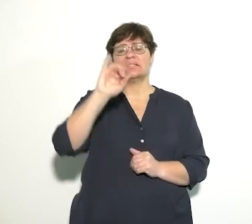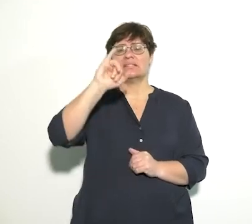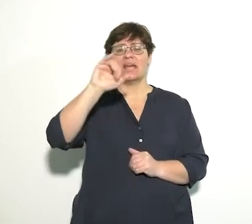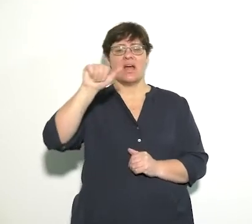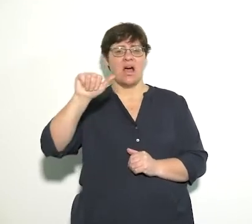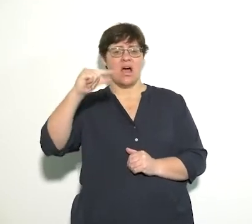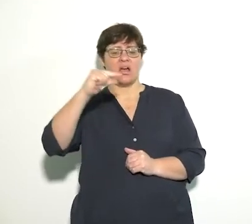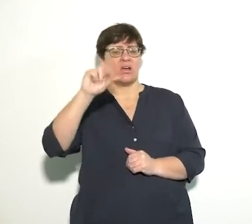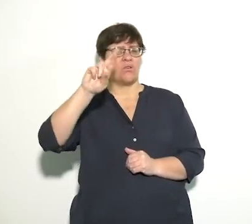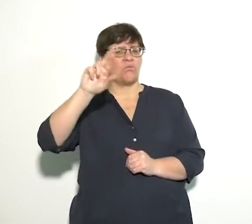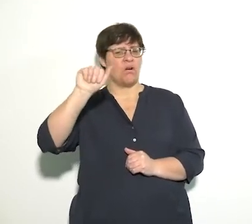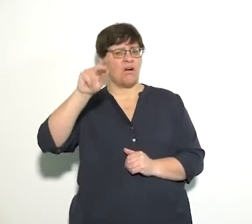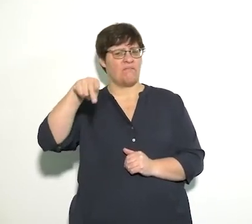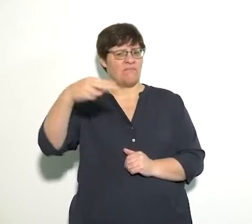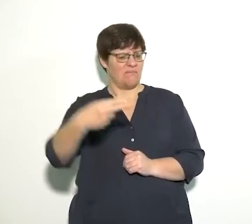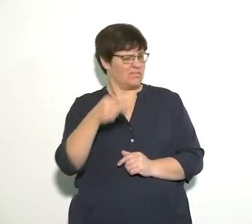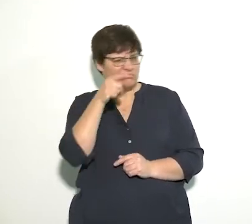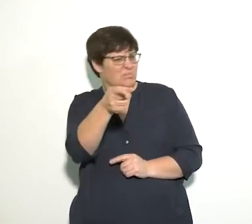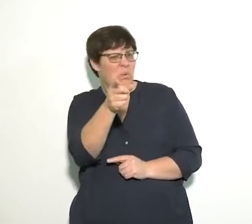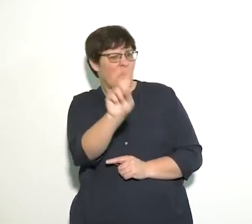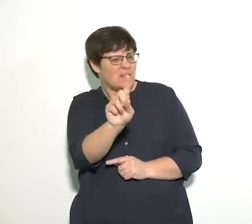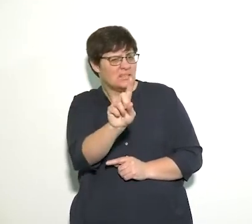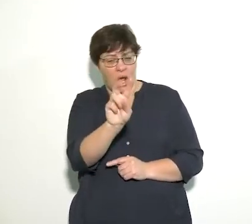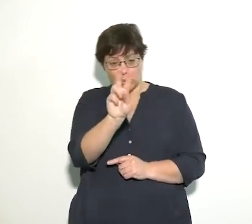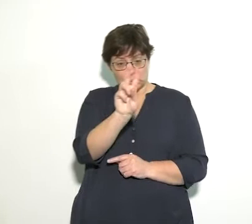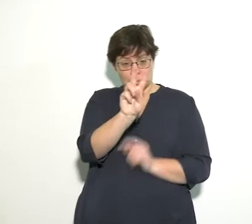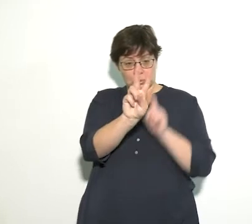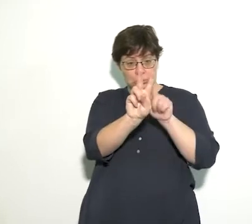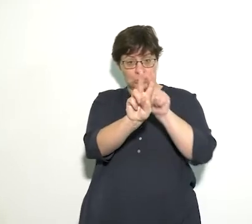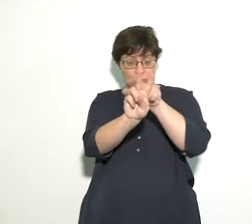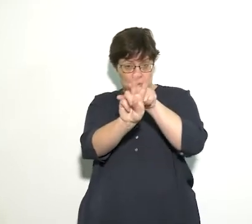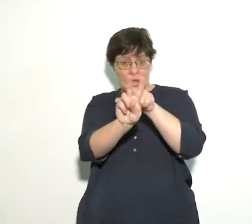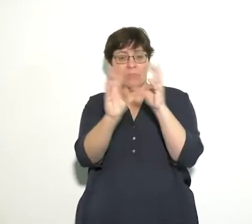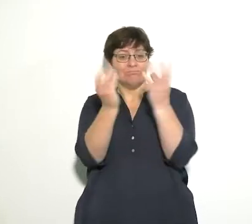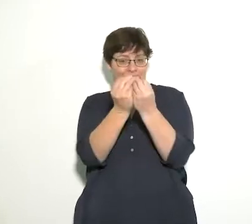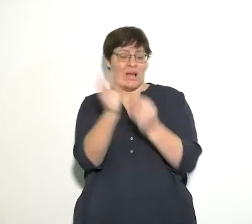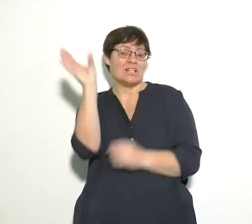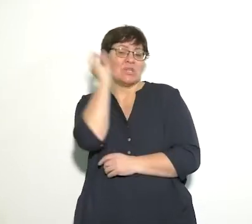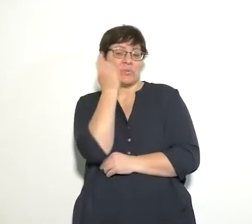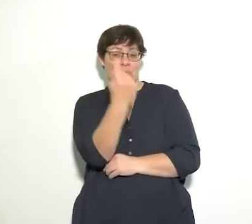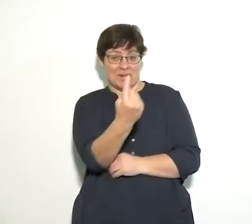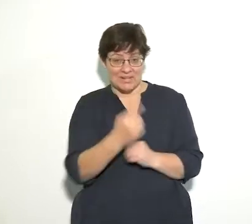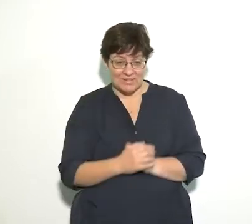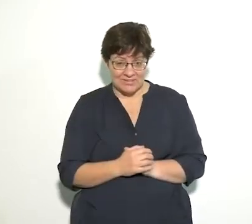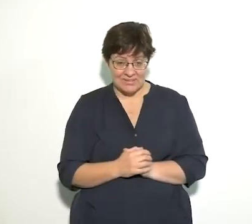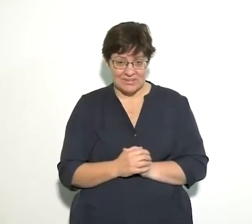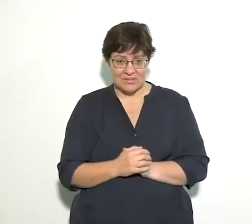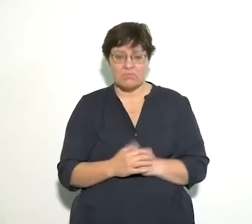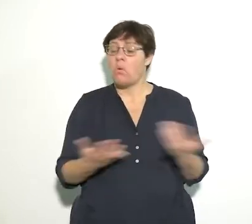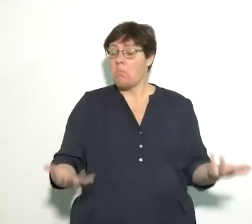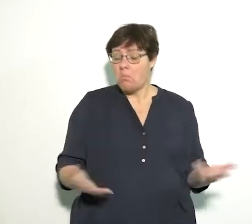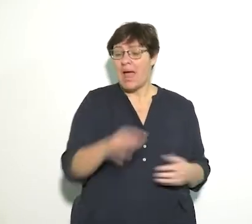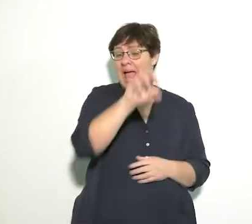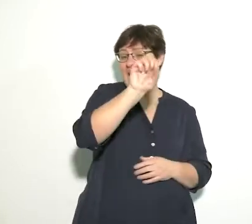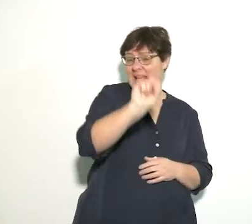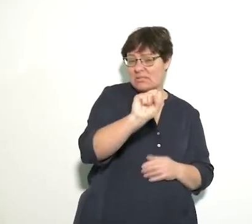diagraph? A diagraph are two letters that make one sound. For example, an